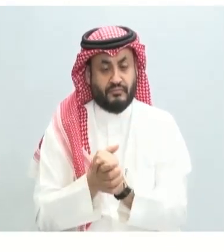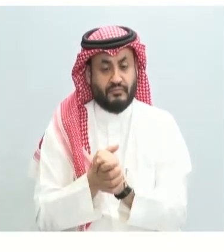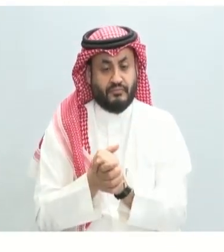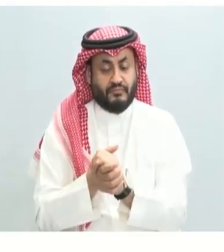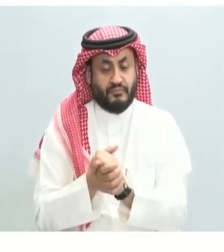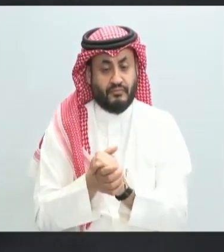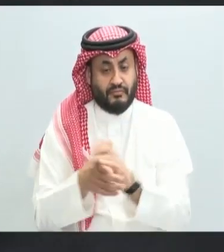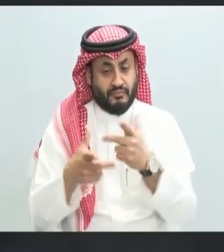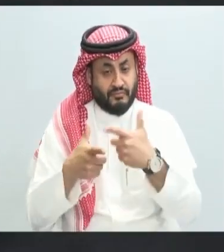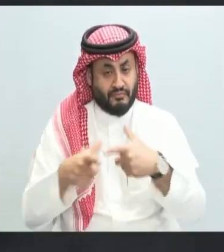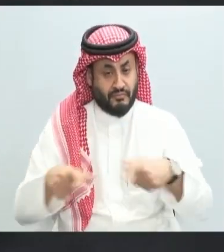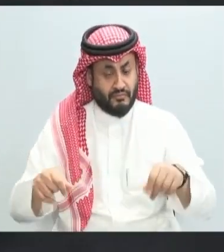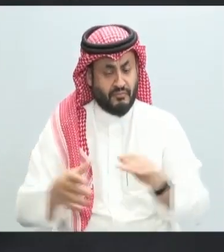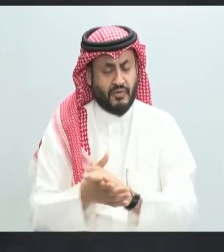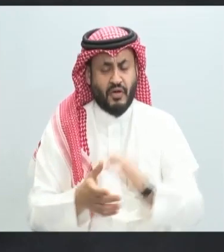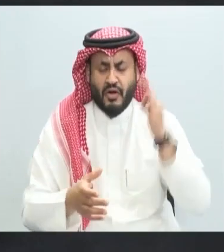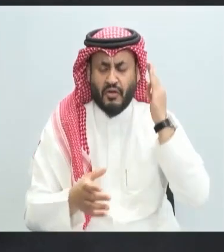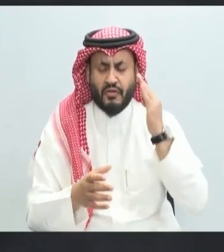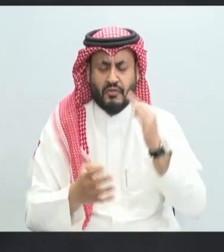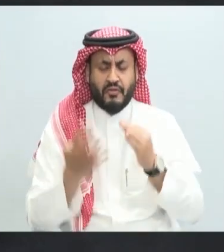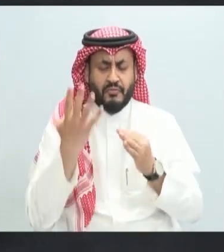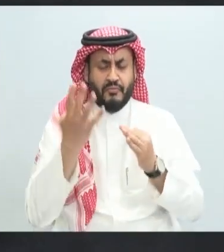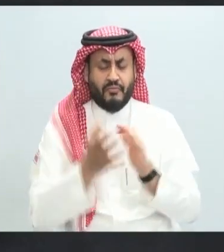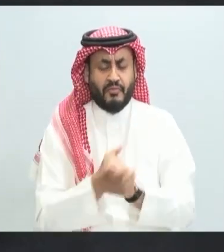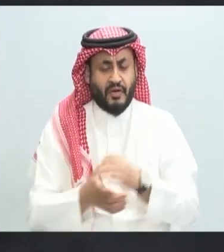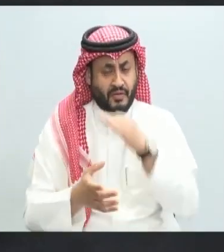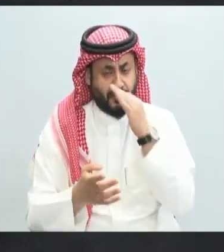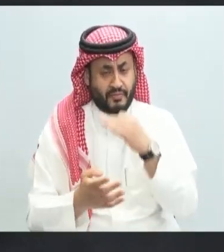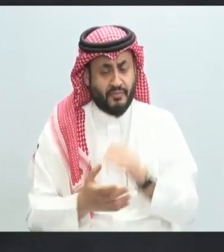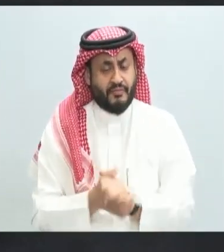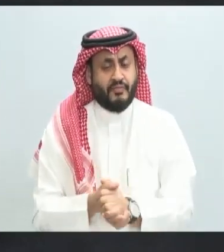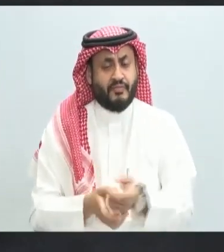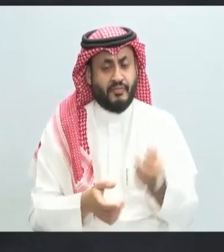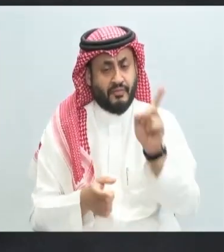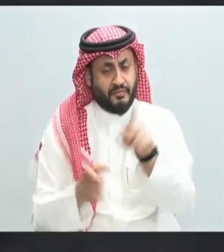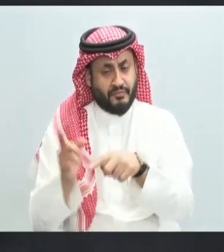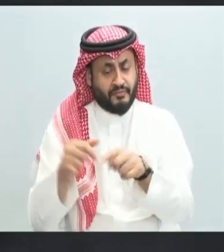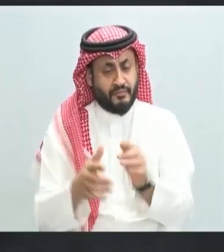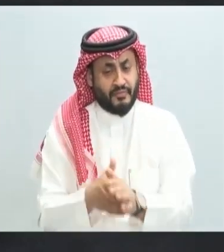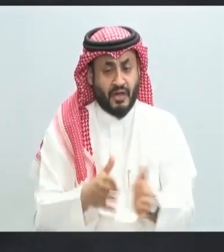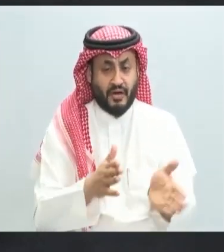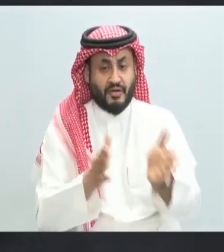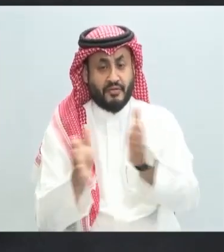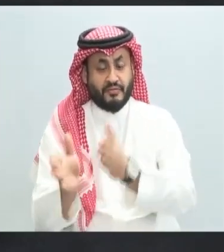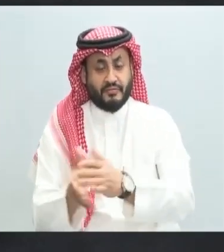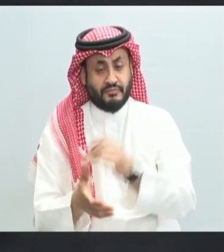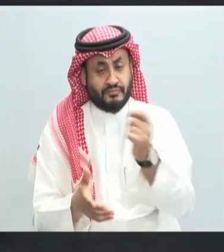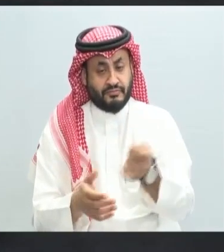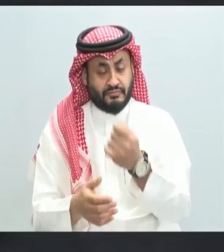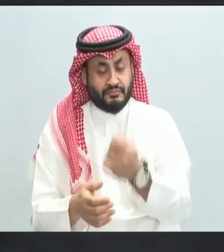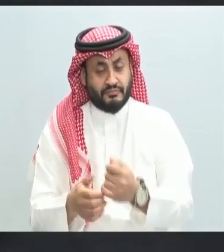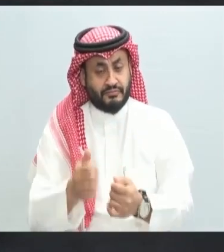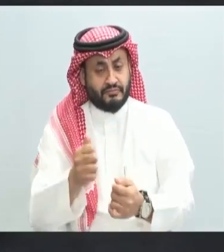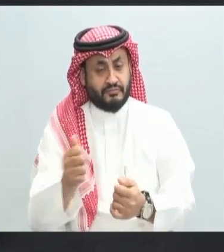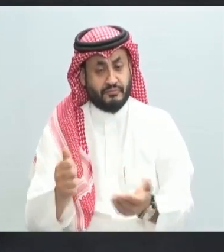did listen to all of these four words, and also we did say them again, and also